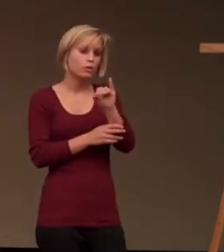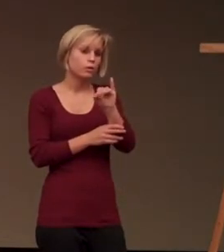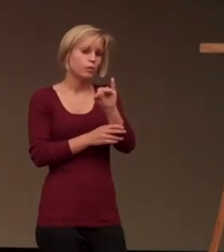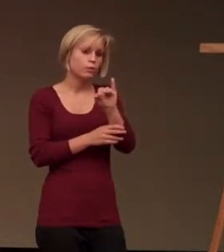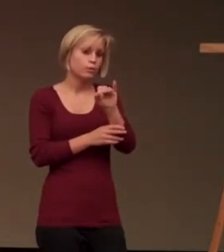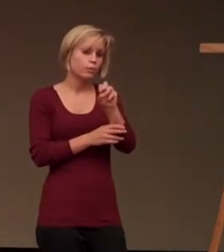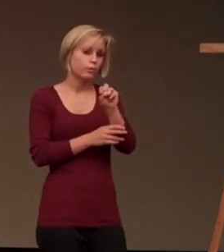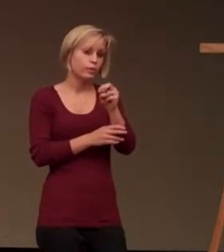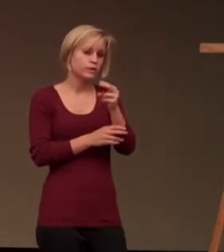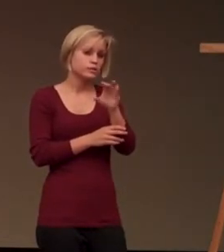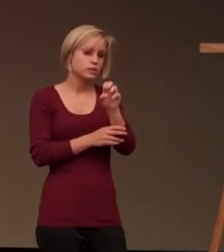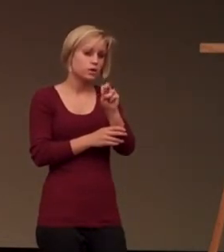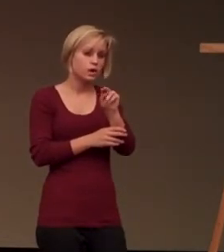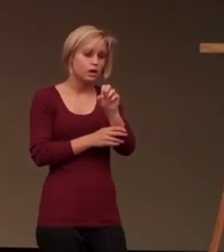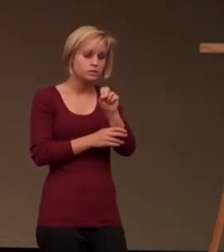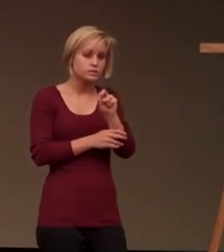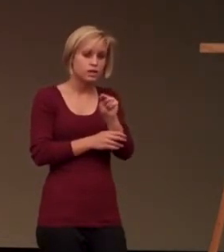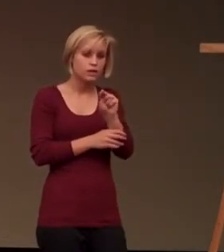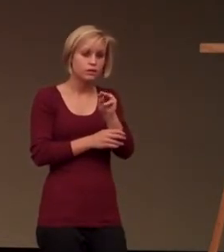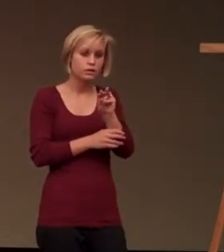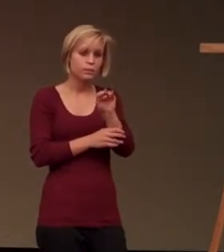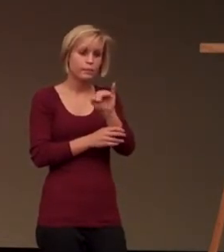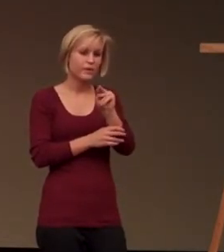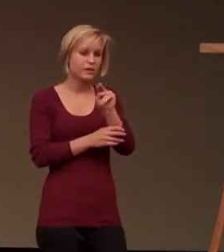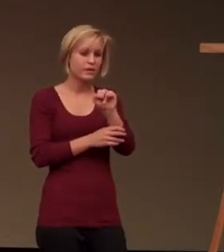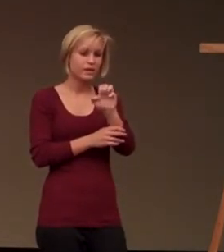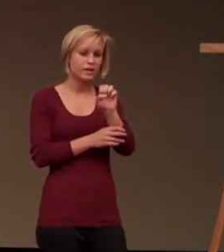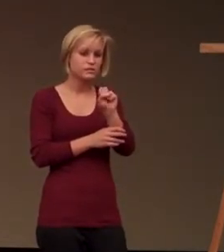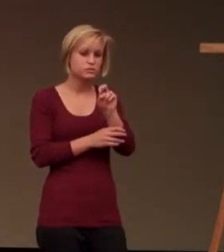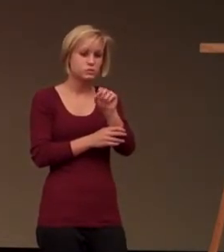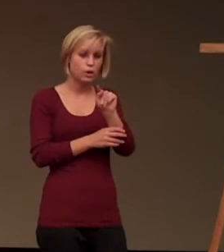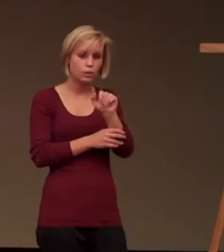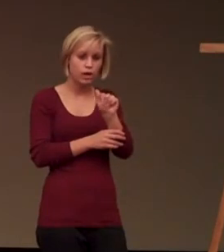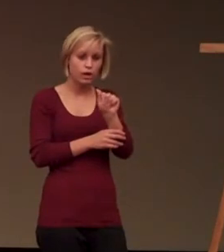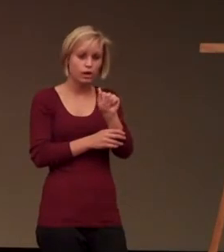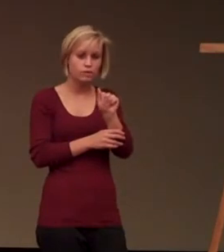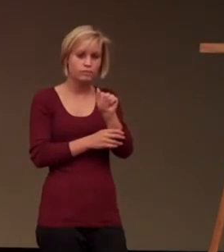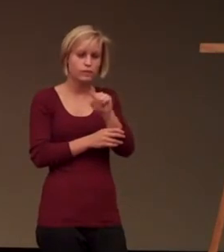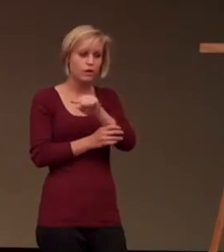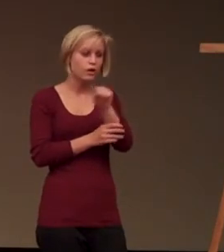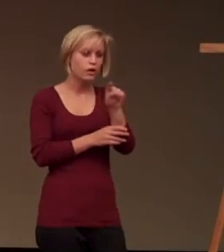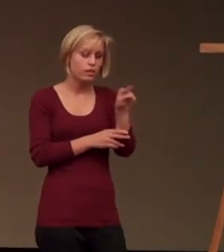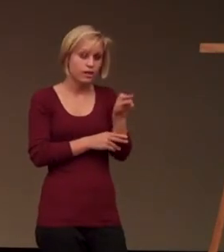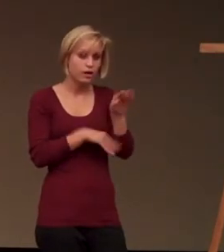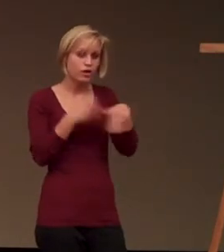if Minnesota's a state by then or not, but those are all in the Union.